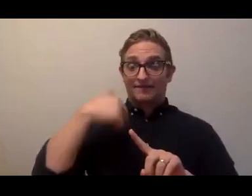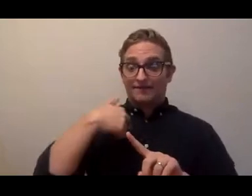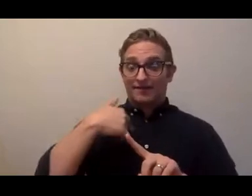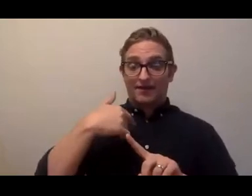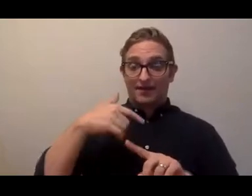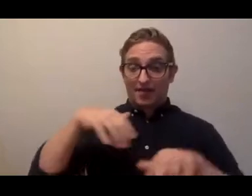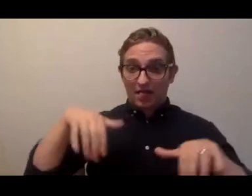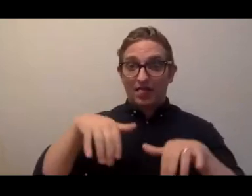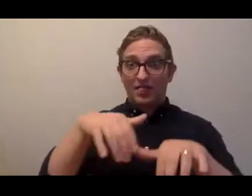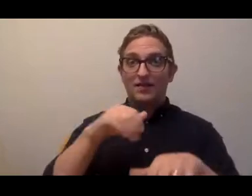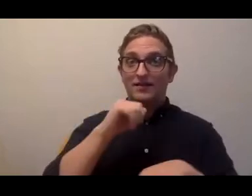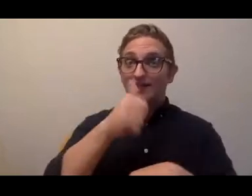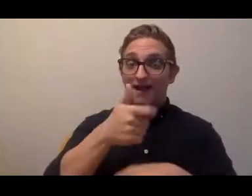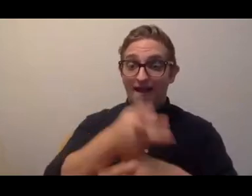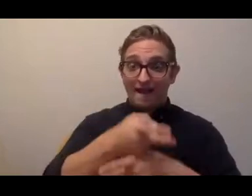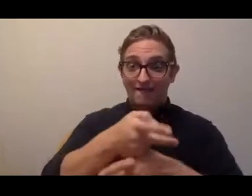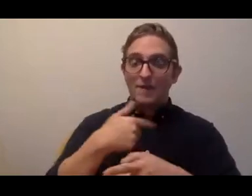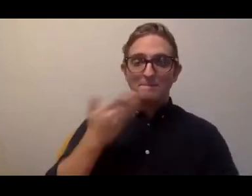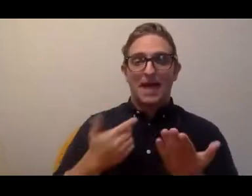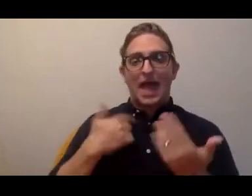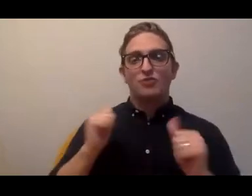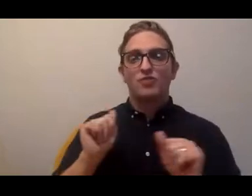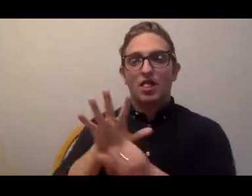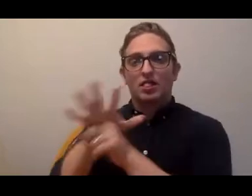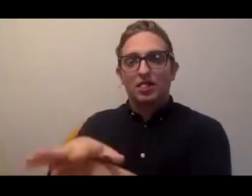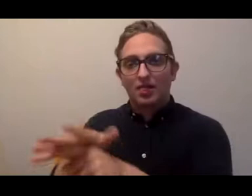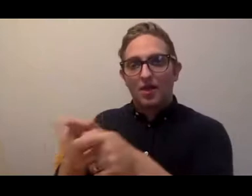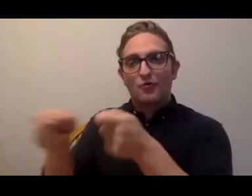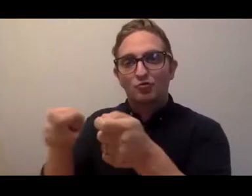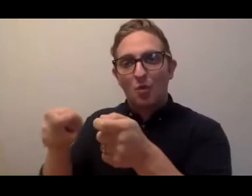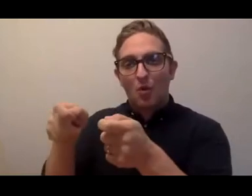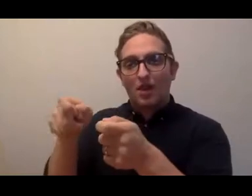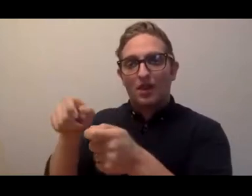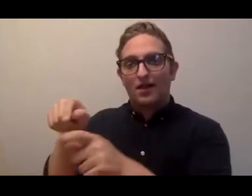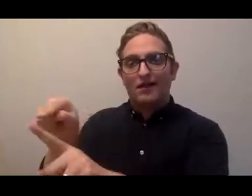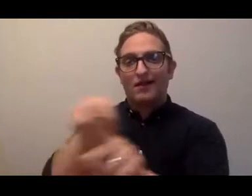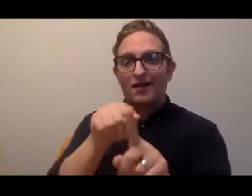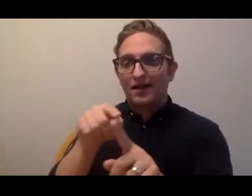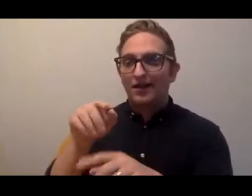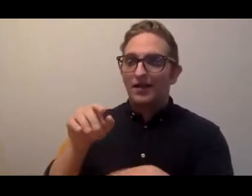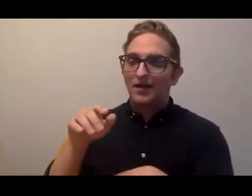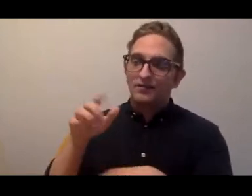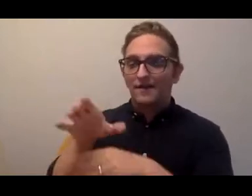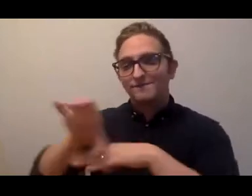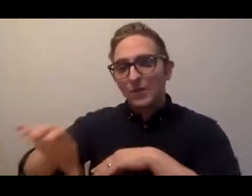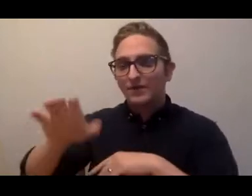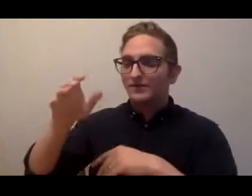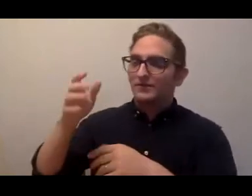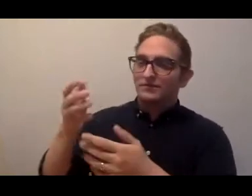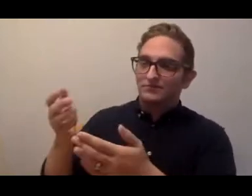If I'm not careful, I'm going to try to control others. I'm going to kind of try to control how others experience it or don't experience it. And